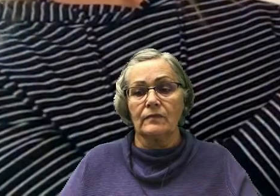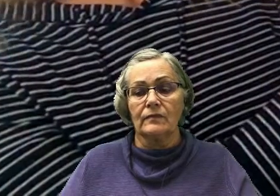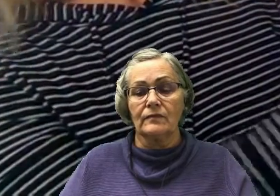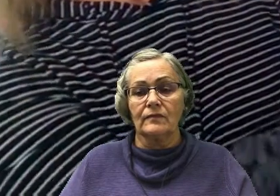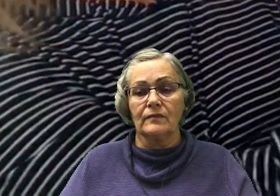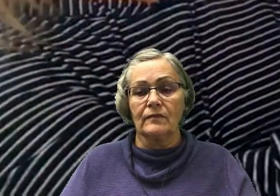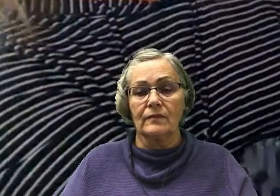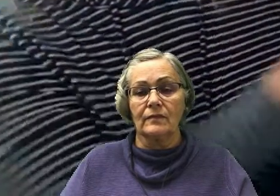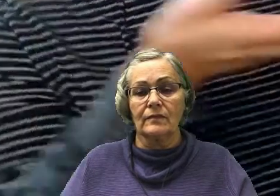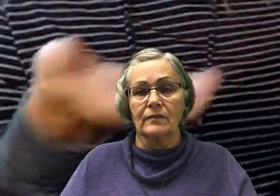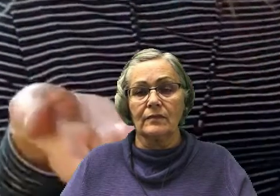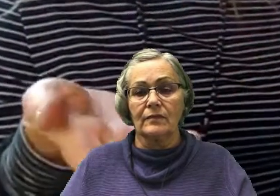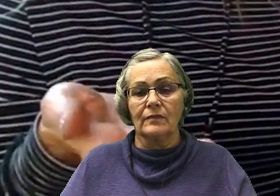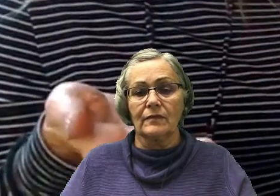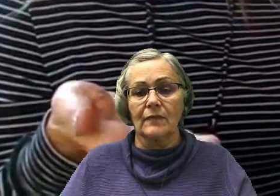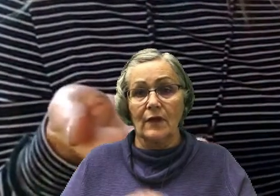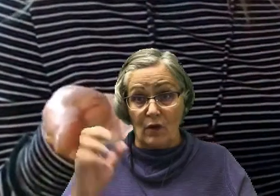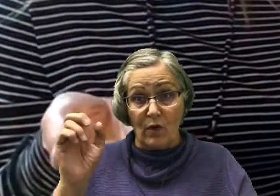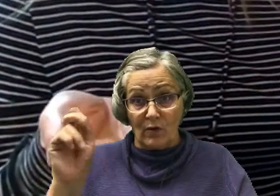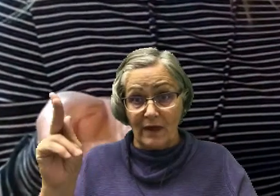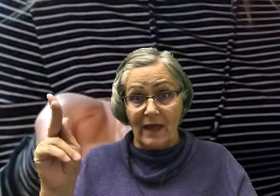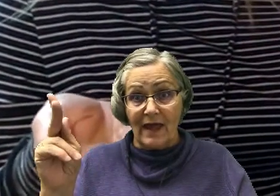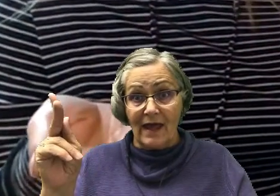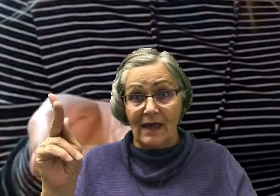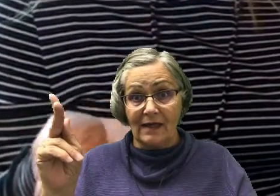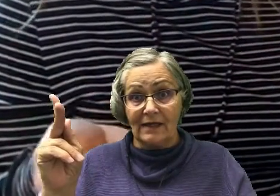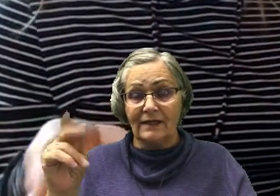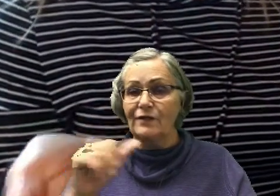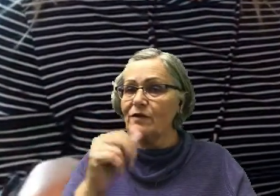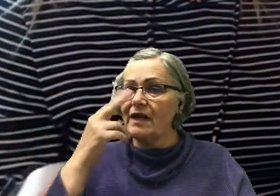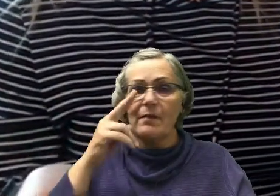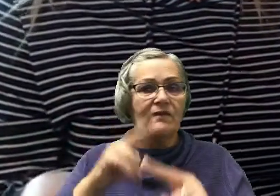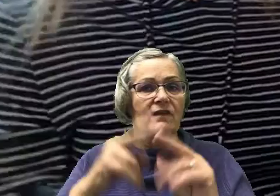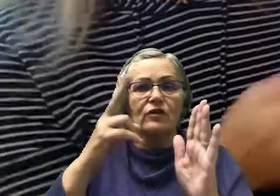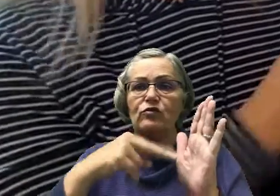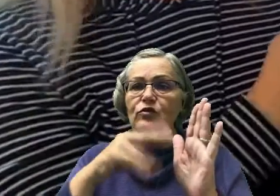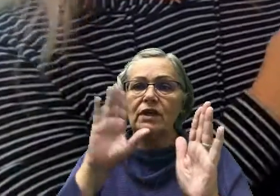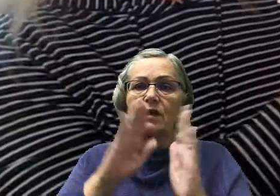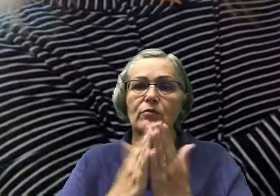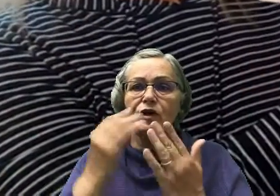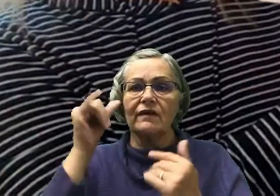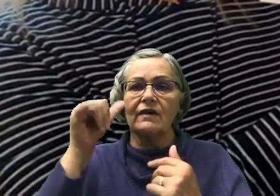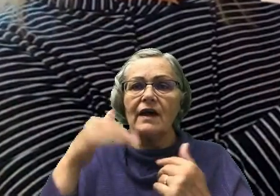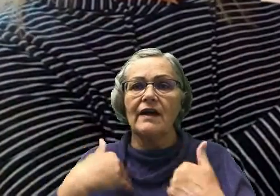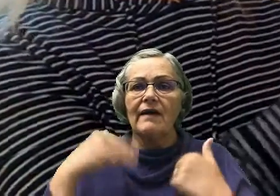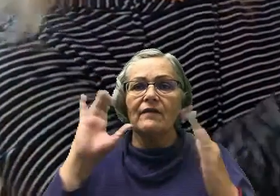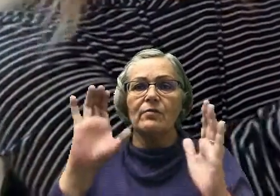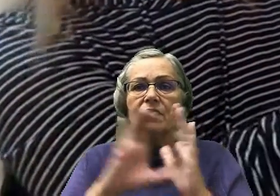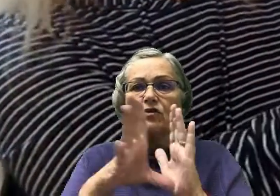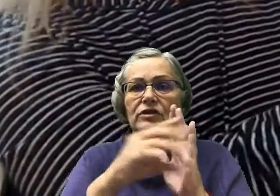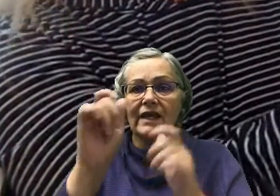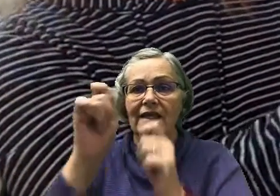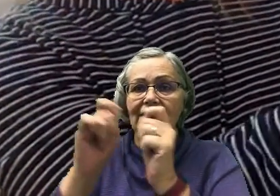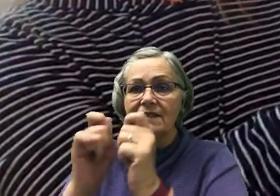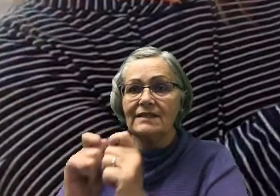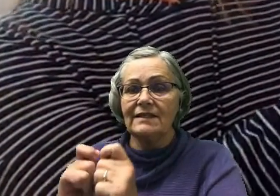Okay? It wouldn't be fun to read a book if it didn't have pictures and details and words, right? We're